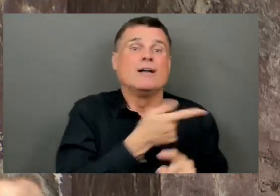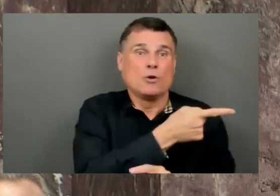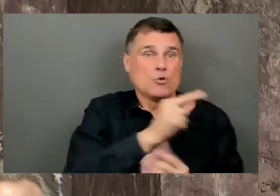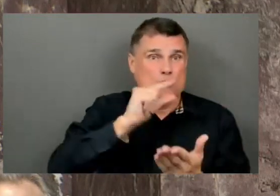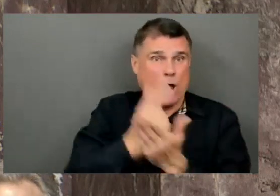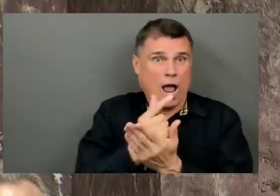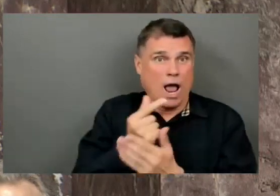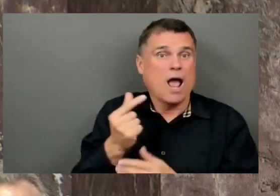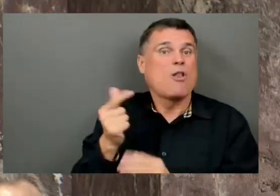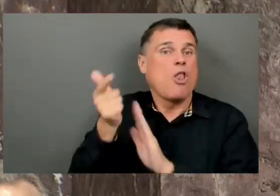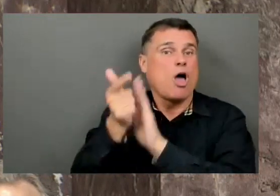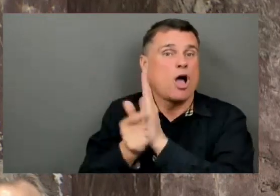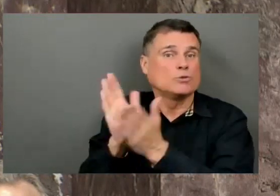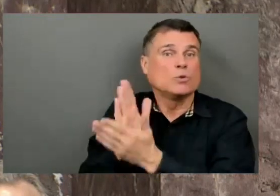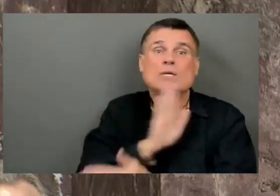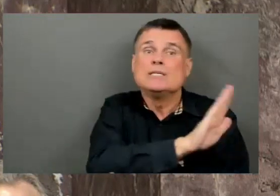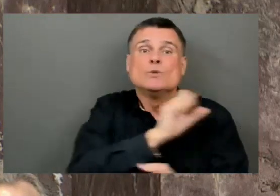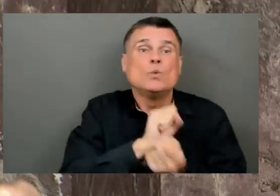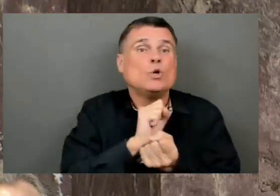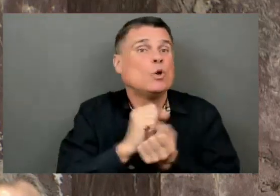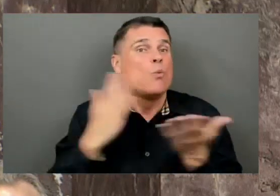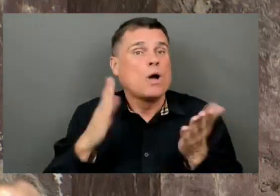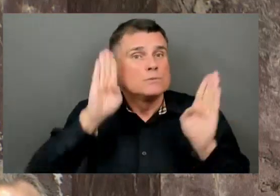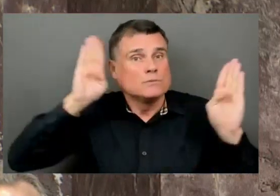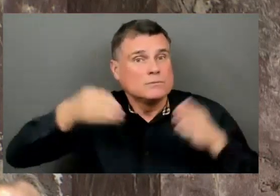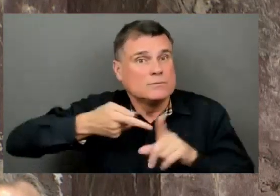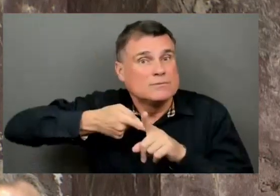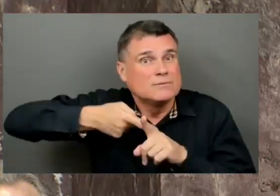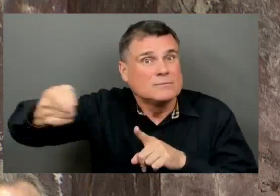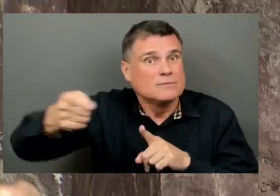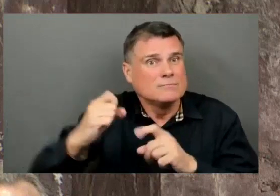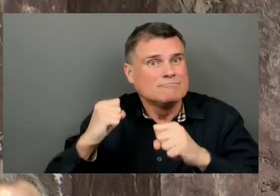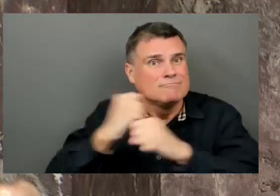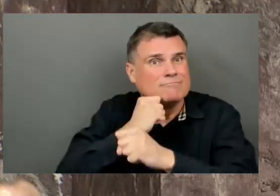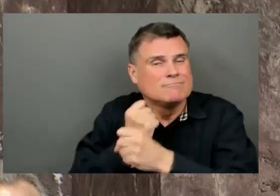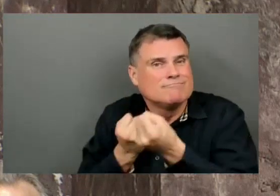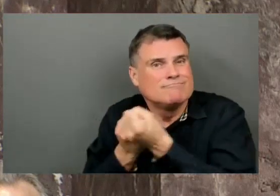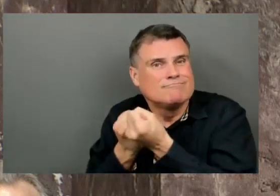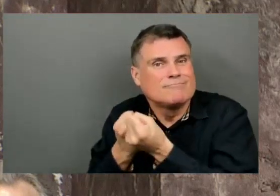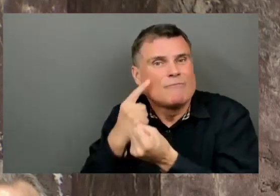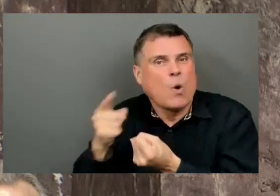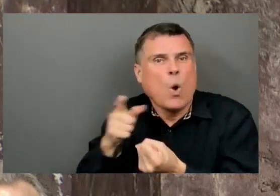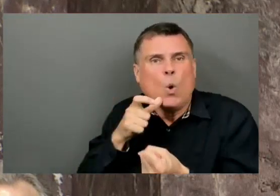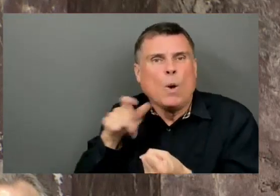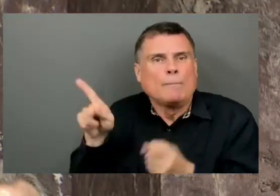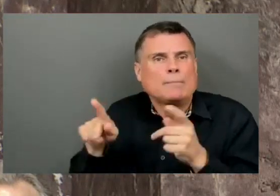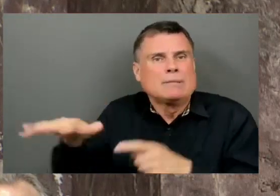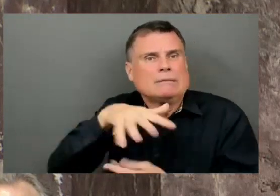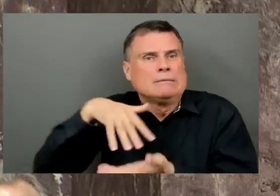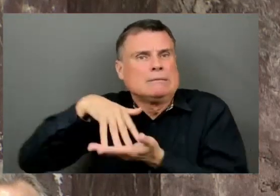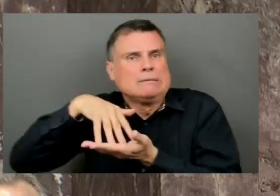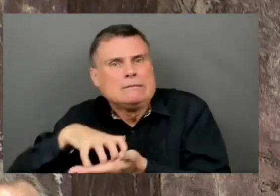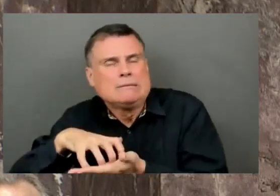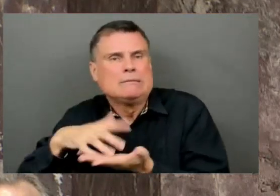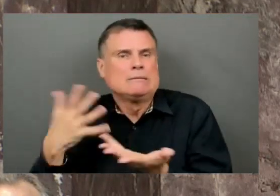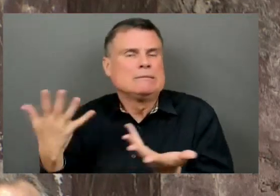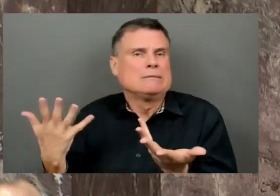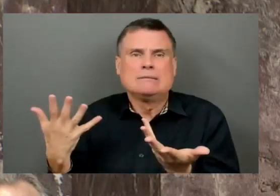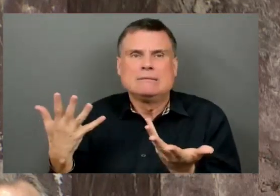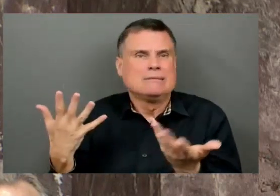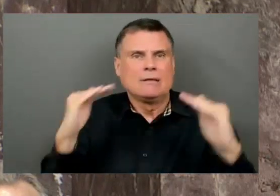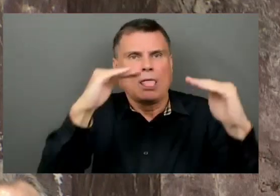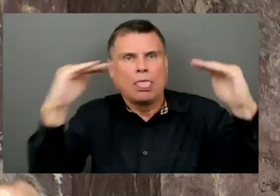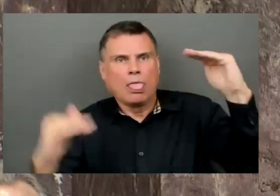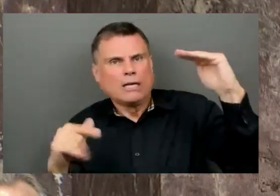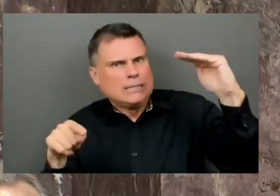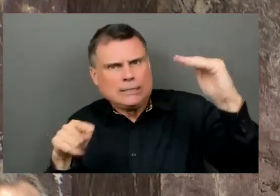is who he is then. That is who he is today. We're really proud of him as a leader. And he has sat down